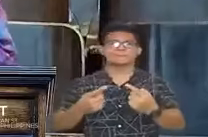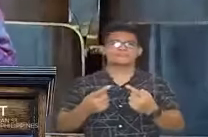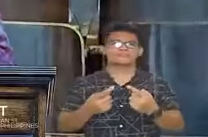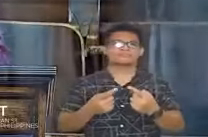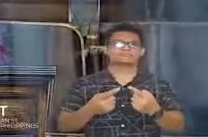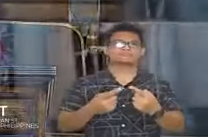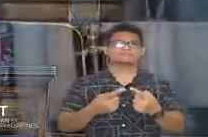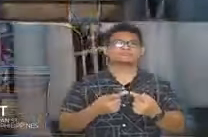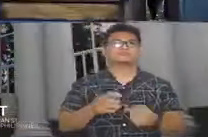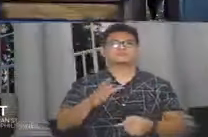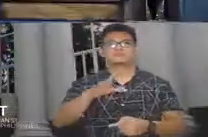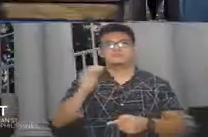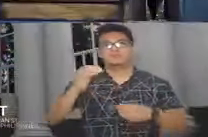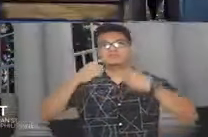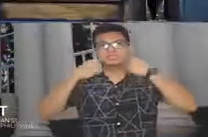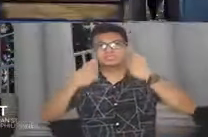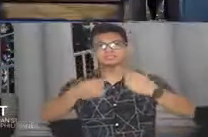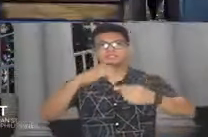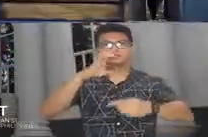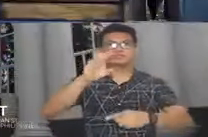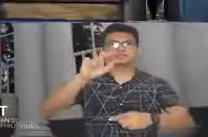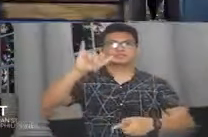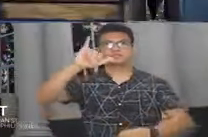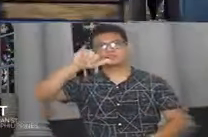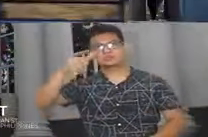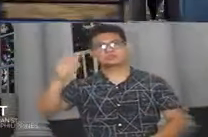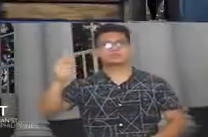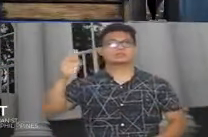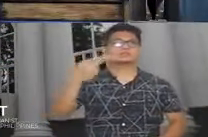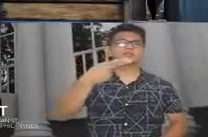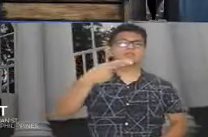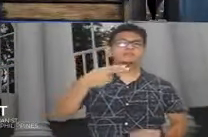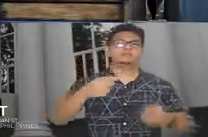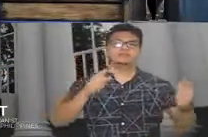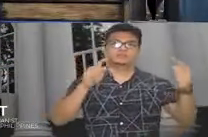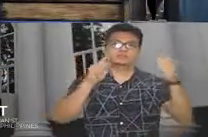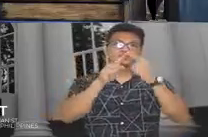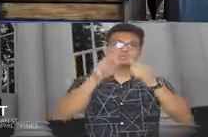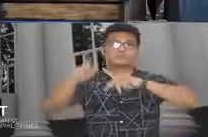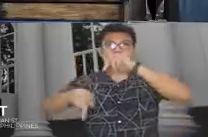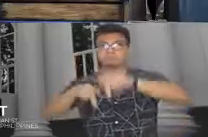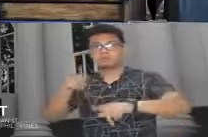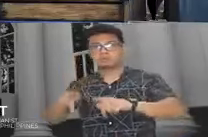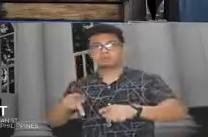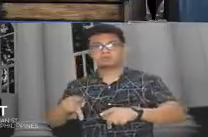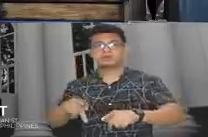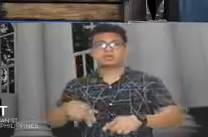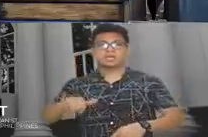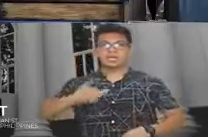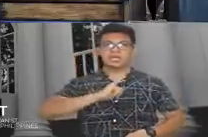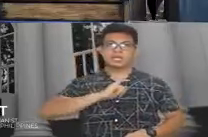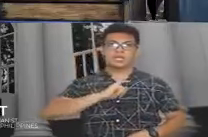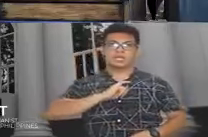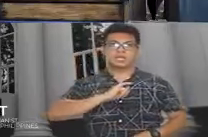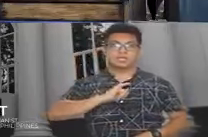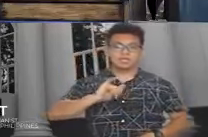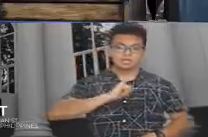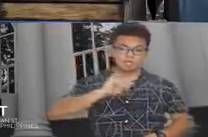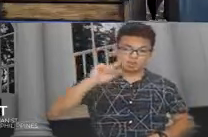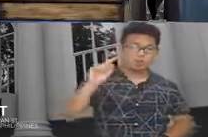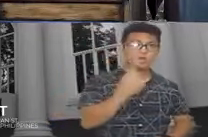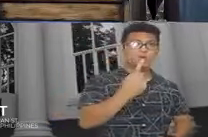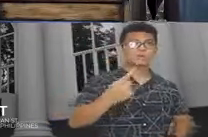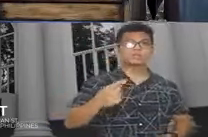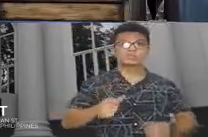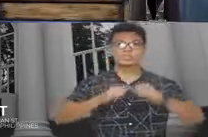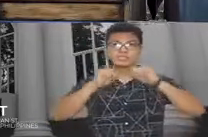22. He says, Mauni na, fights na ni. Kumbat na ni. Then said Elijah unto the people, I will I only